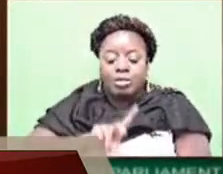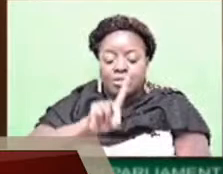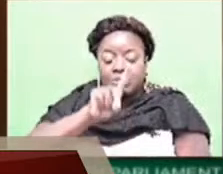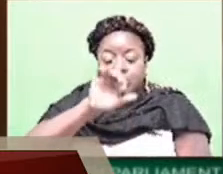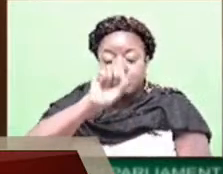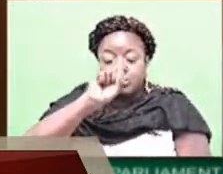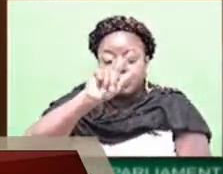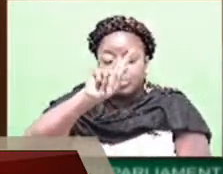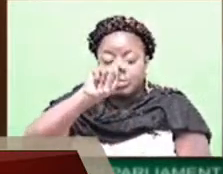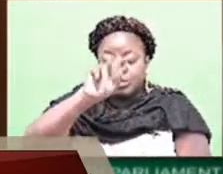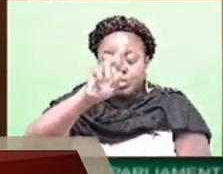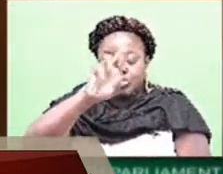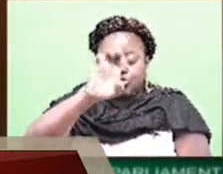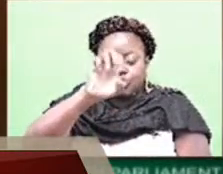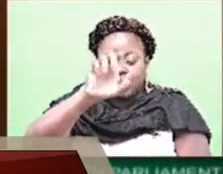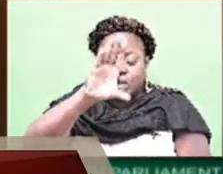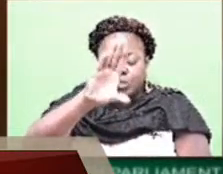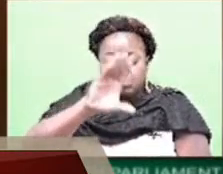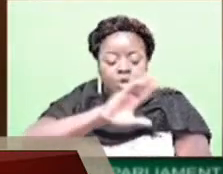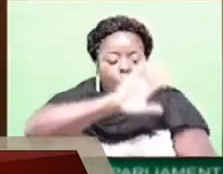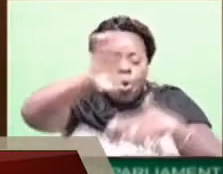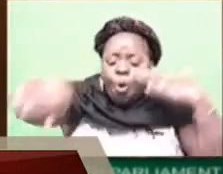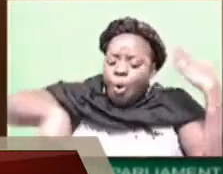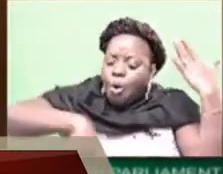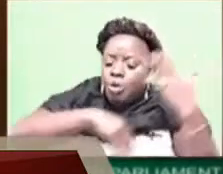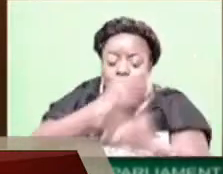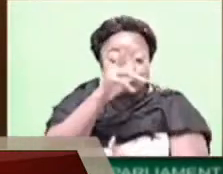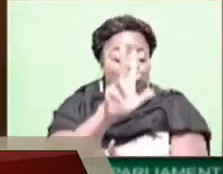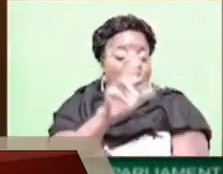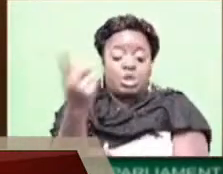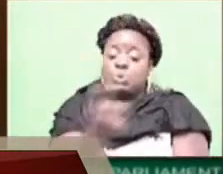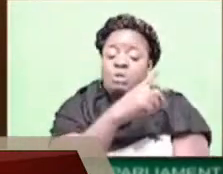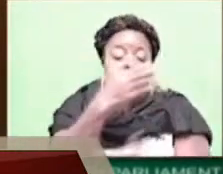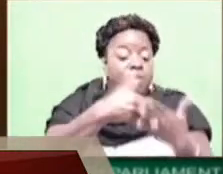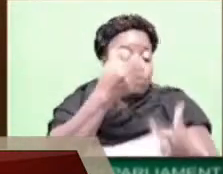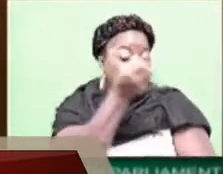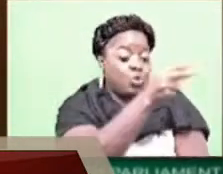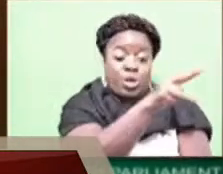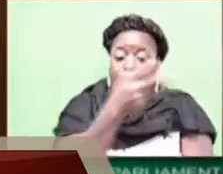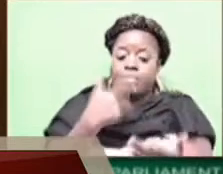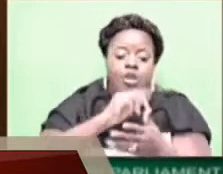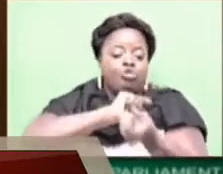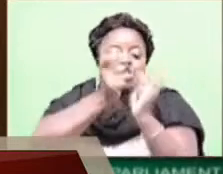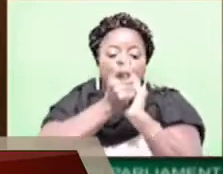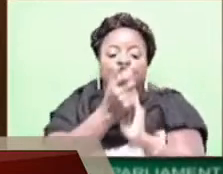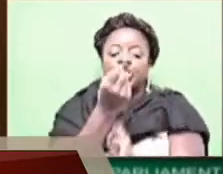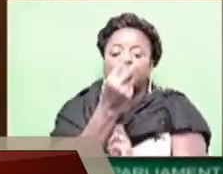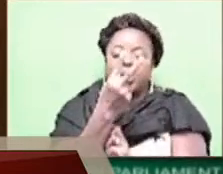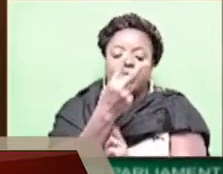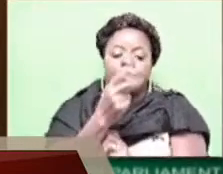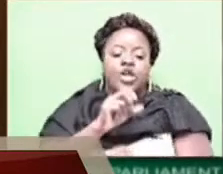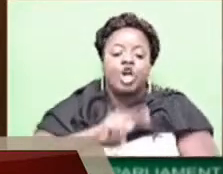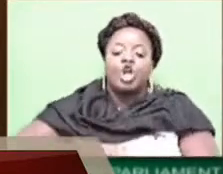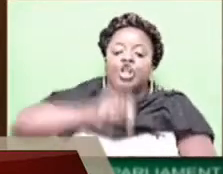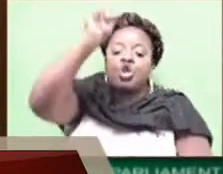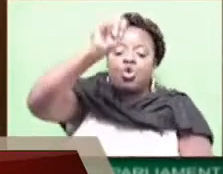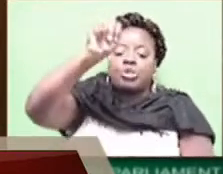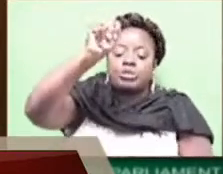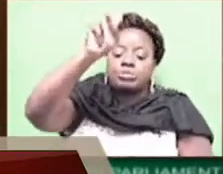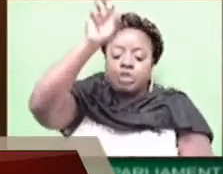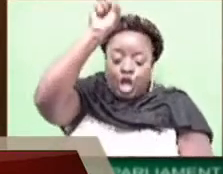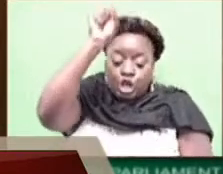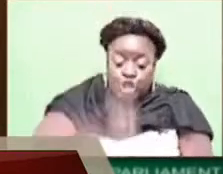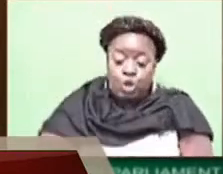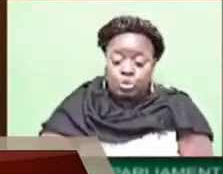North, including Port of Spain and down to basically Central, called the North District, South, and Tobago. There are only 3